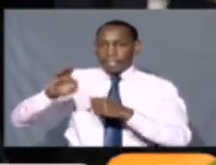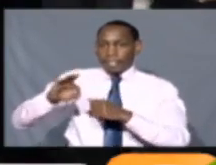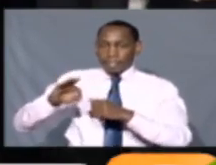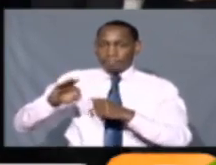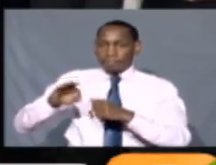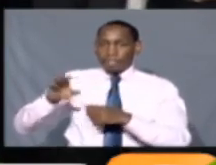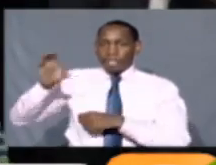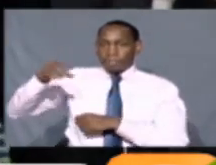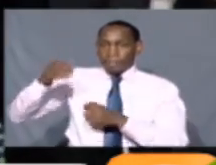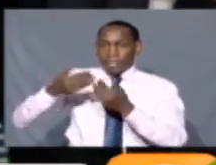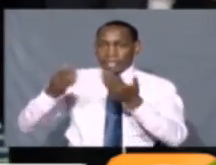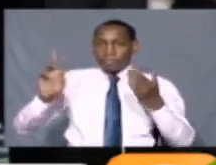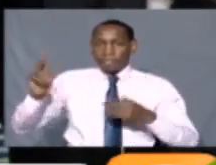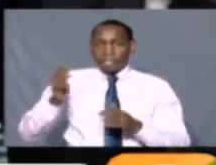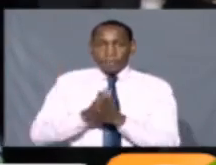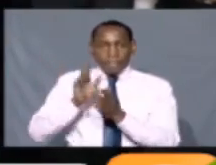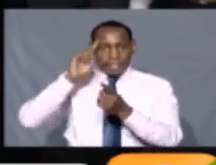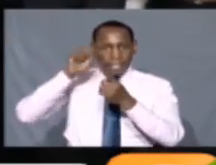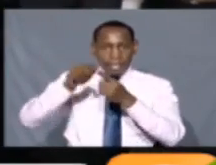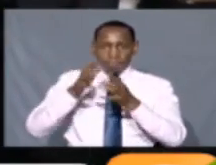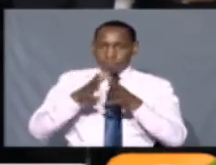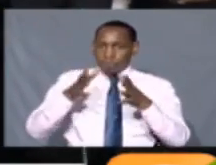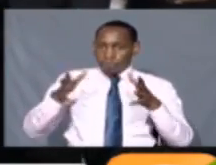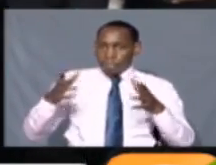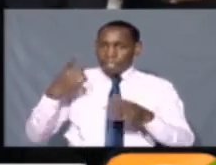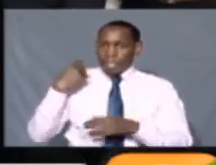stores across Kenya with ambition to grow its